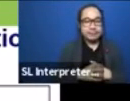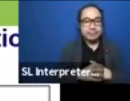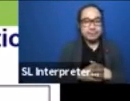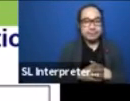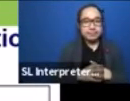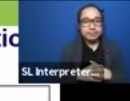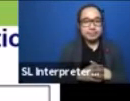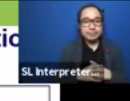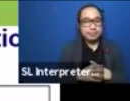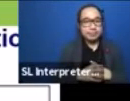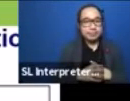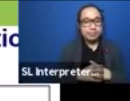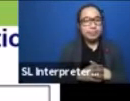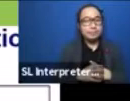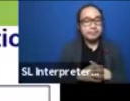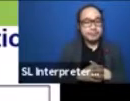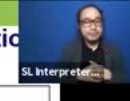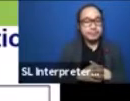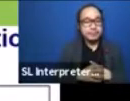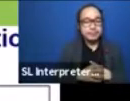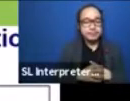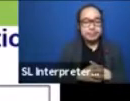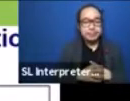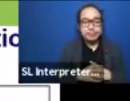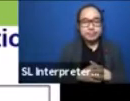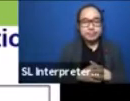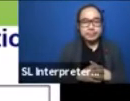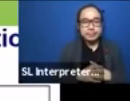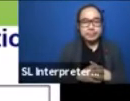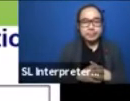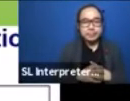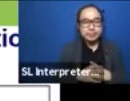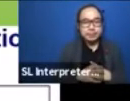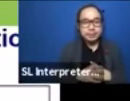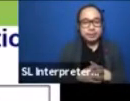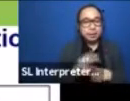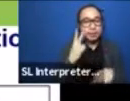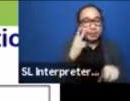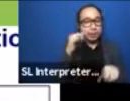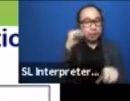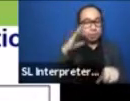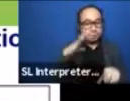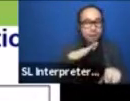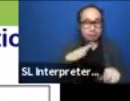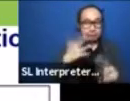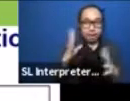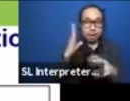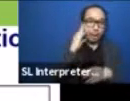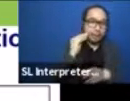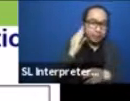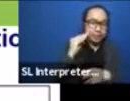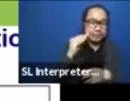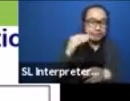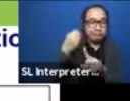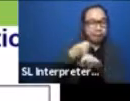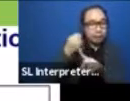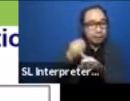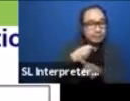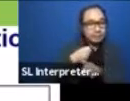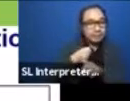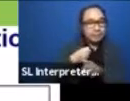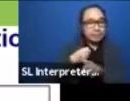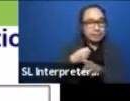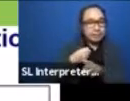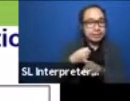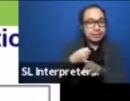And also we found that women who experience violence, they are less likely to discuss